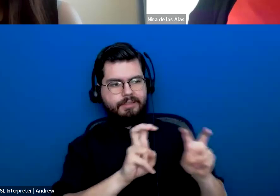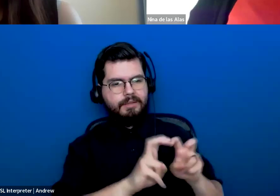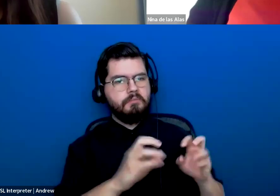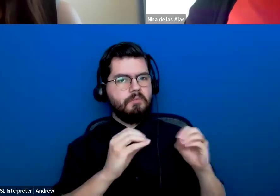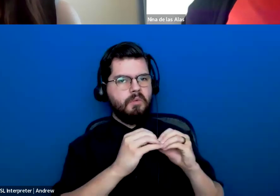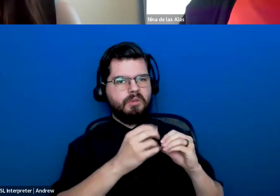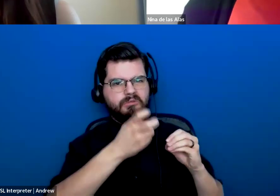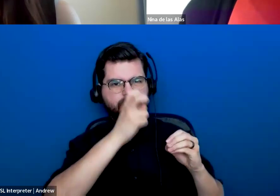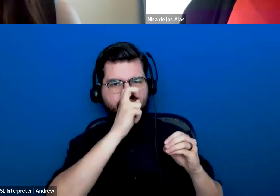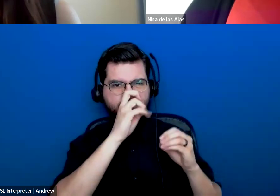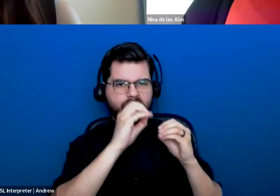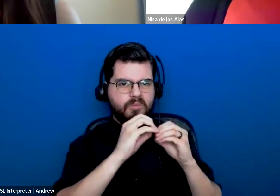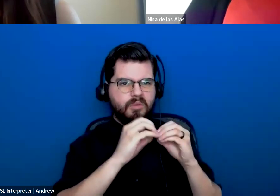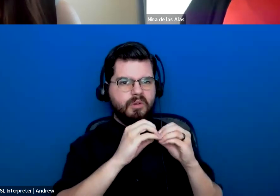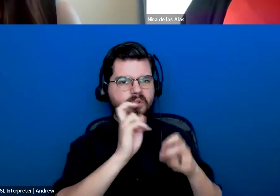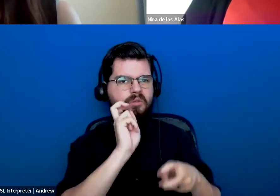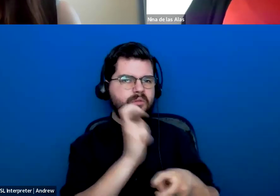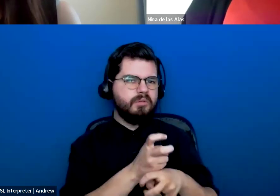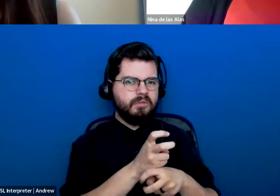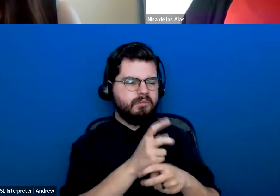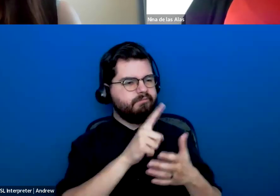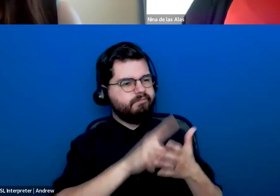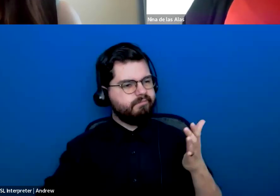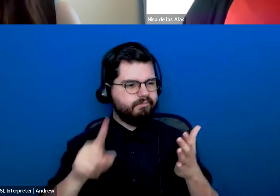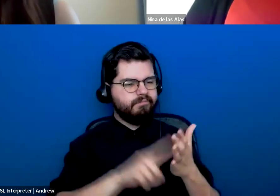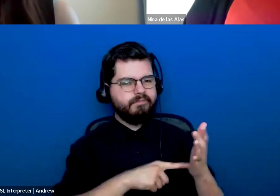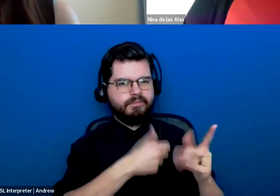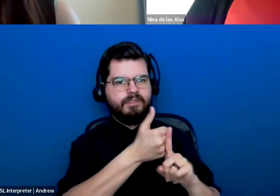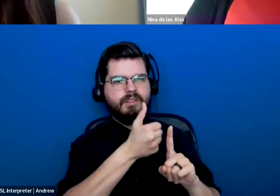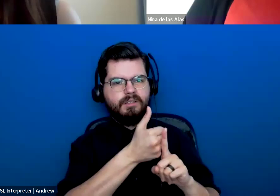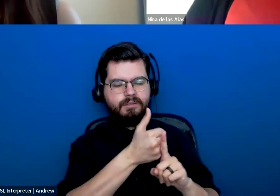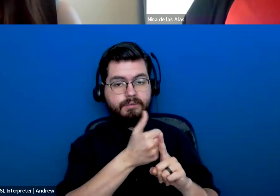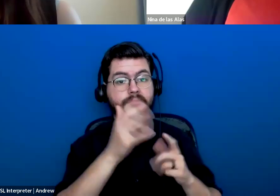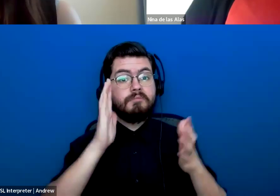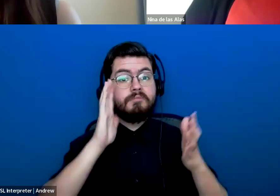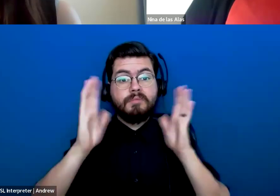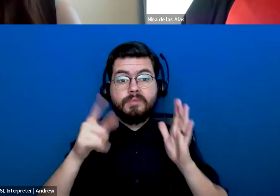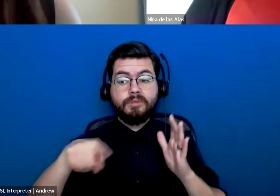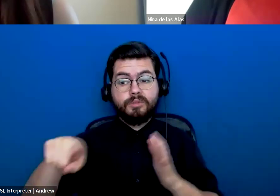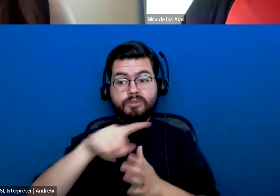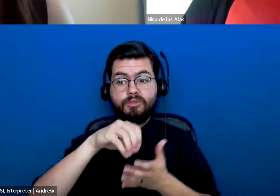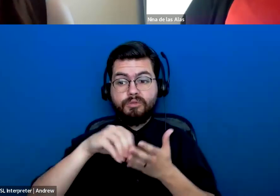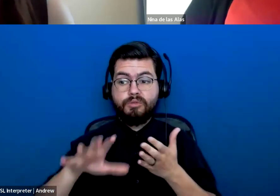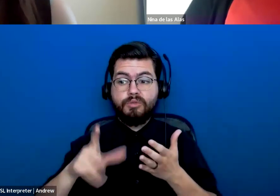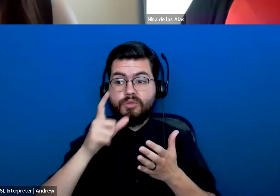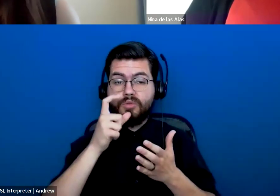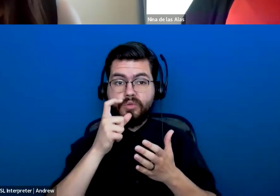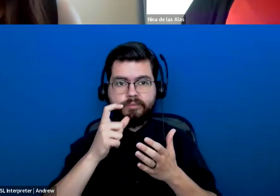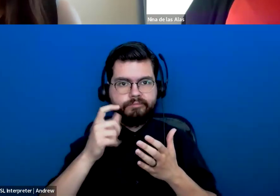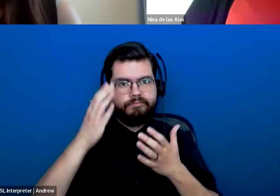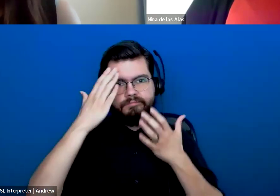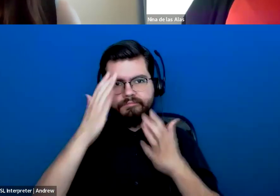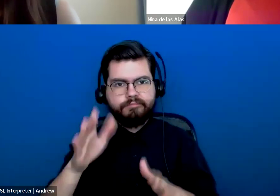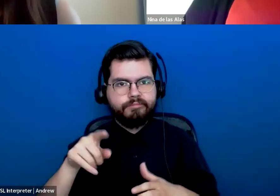to programmatic elements, who might not be as like aware maybe of their